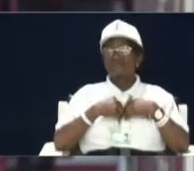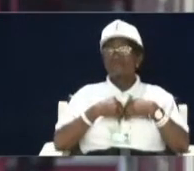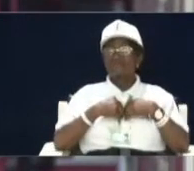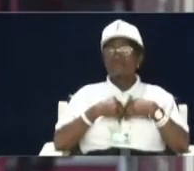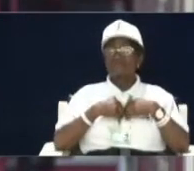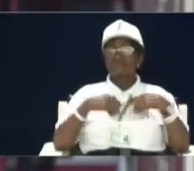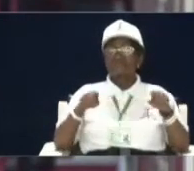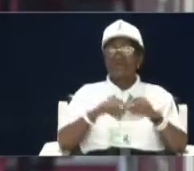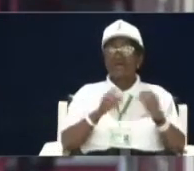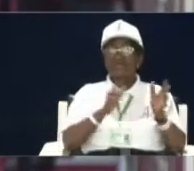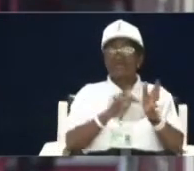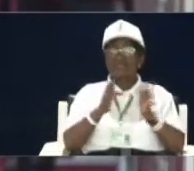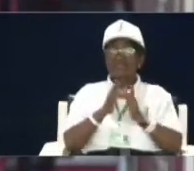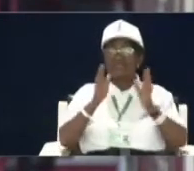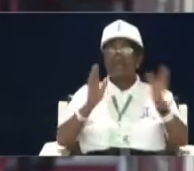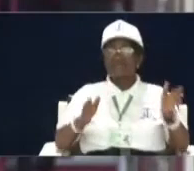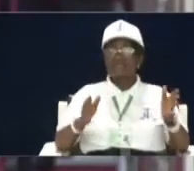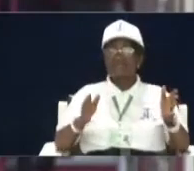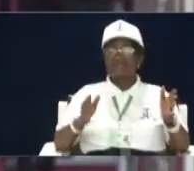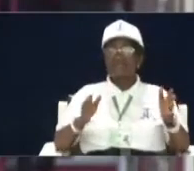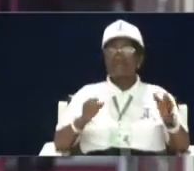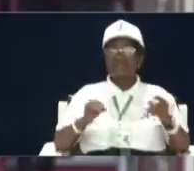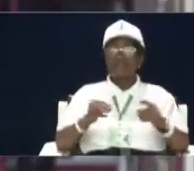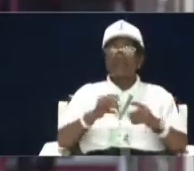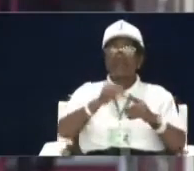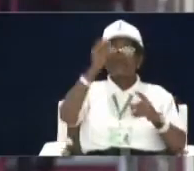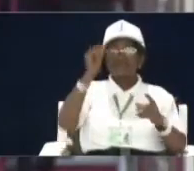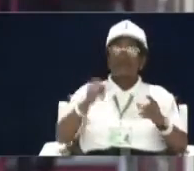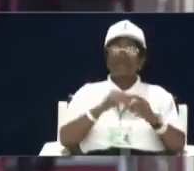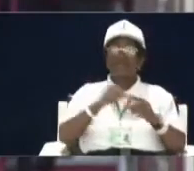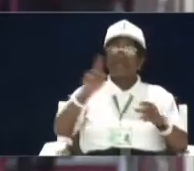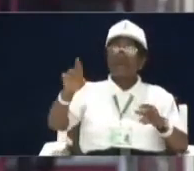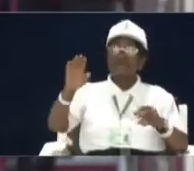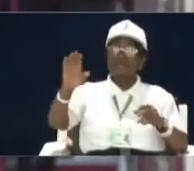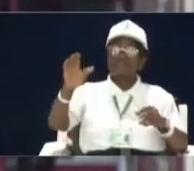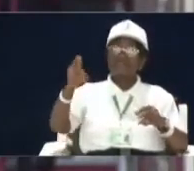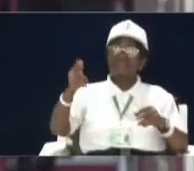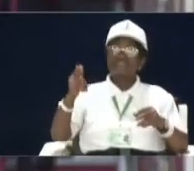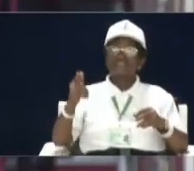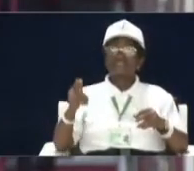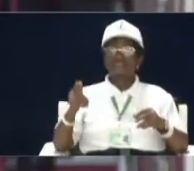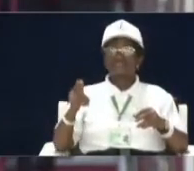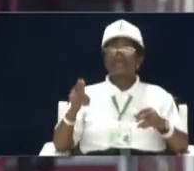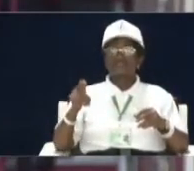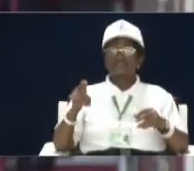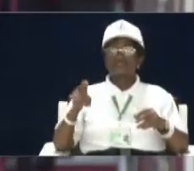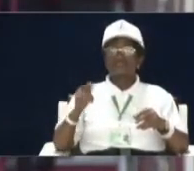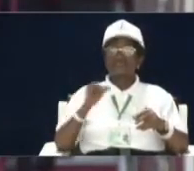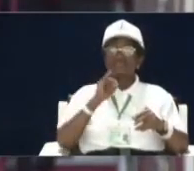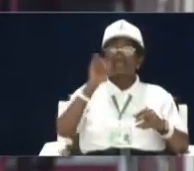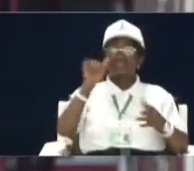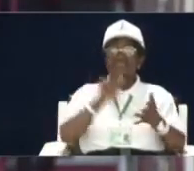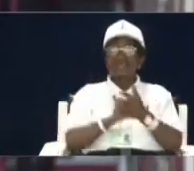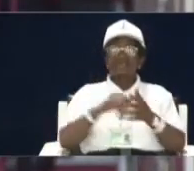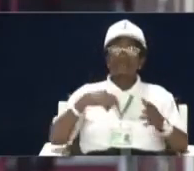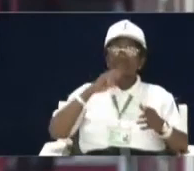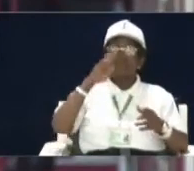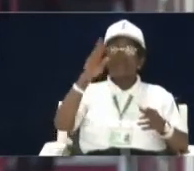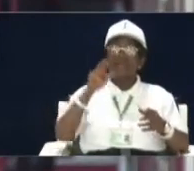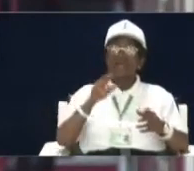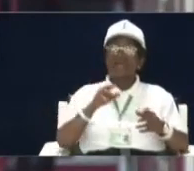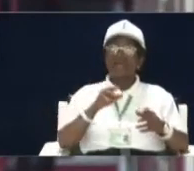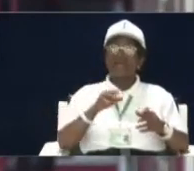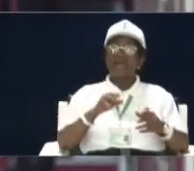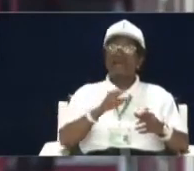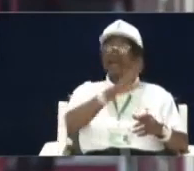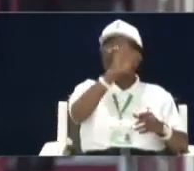as Christians, particularly in the Redeemed Christian Church of God, is that we are never grateful